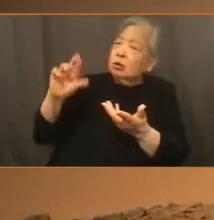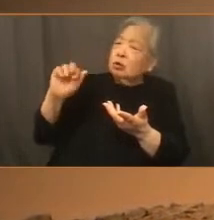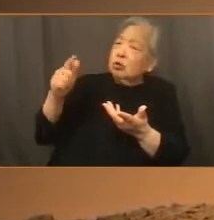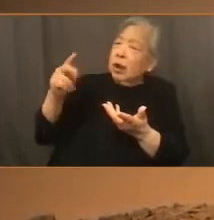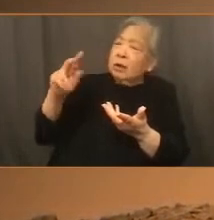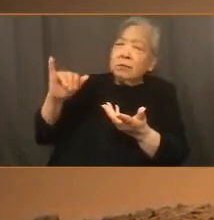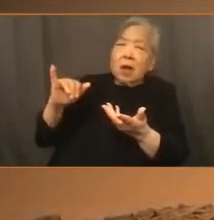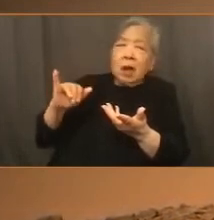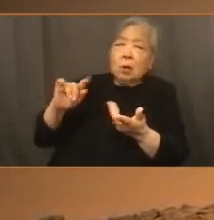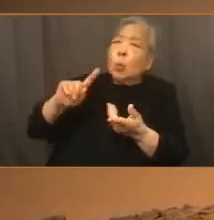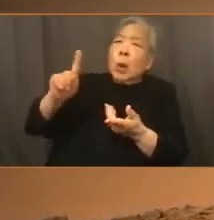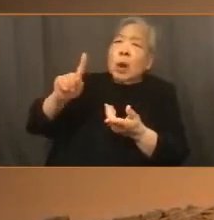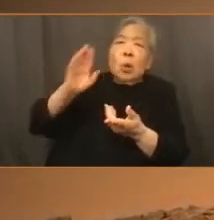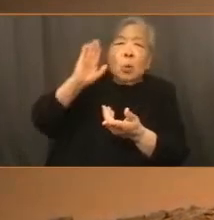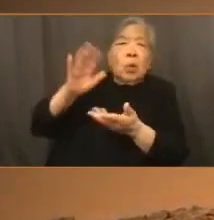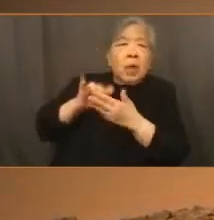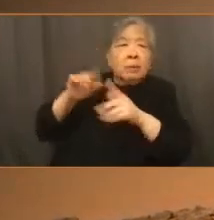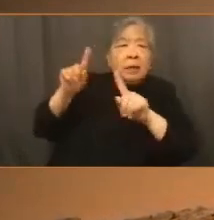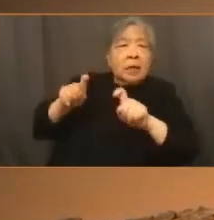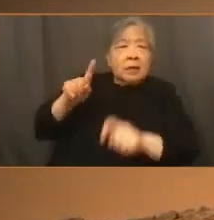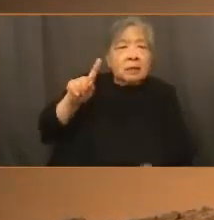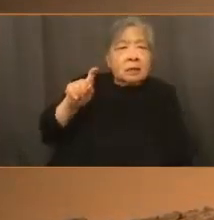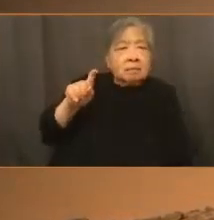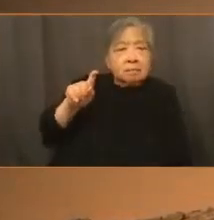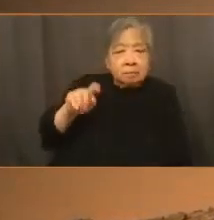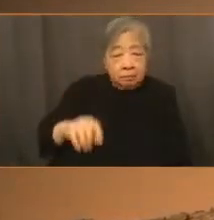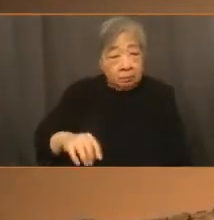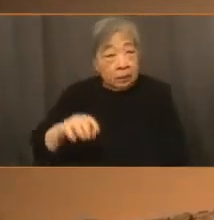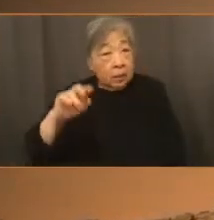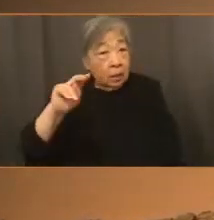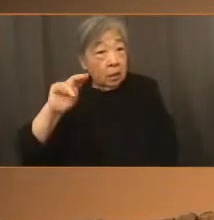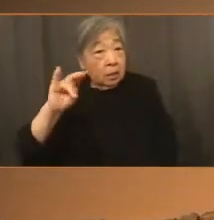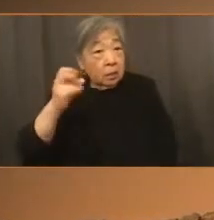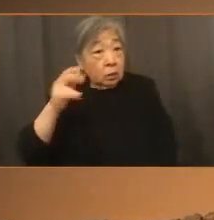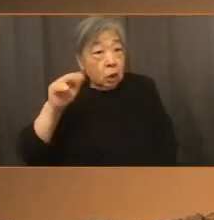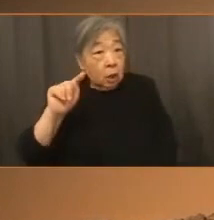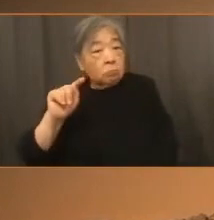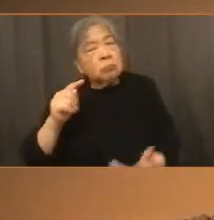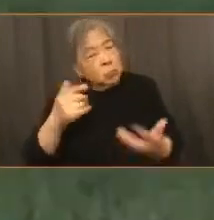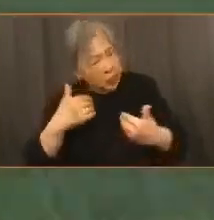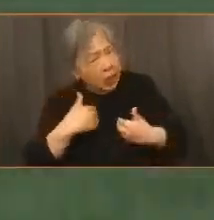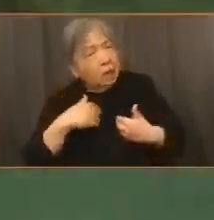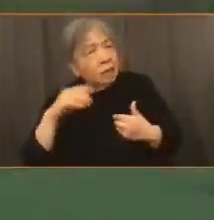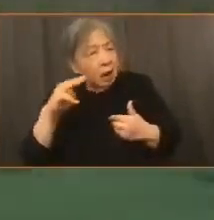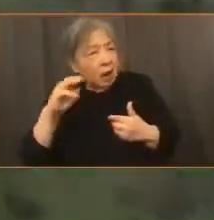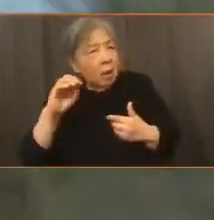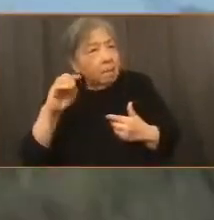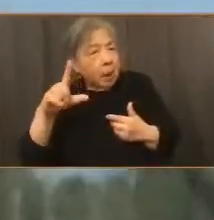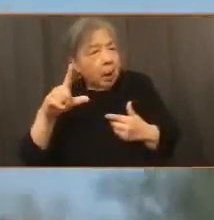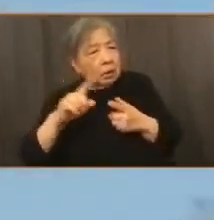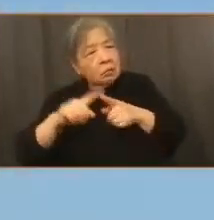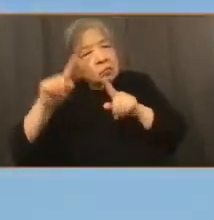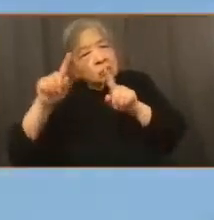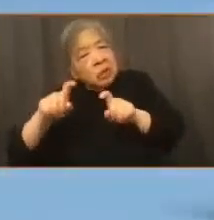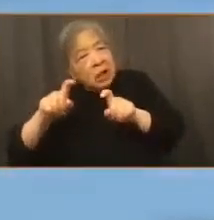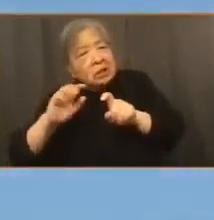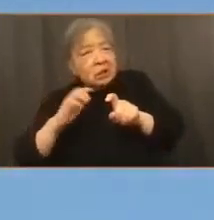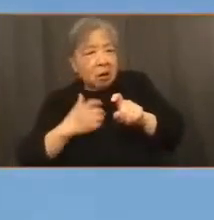question. So the drone, we have a model drone that we fly to test our algorithms and sensors and so